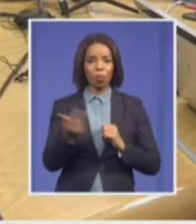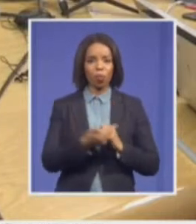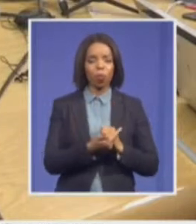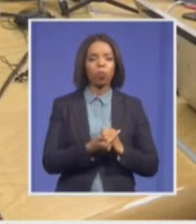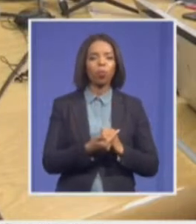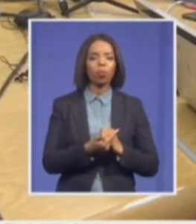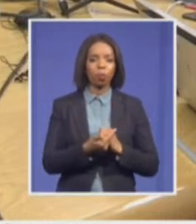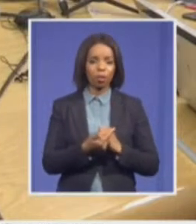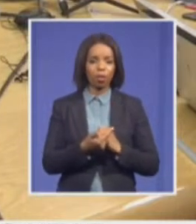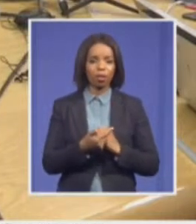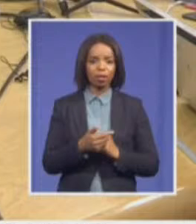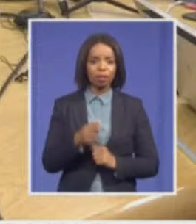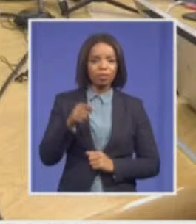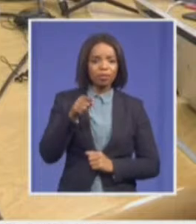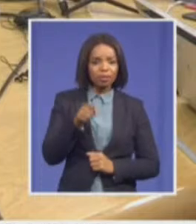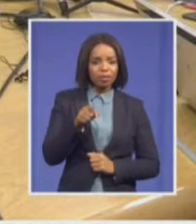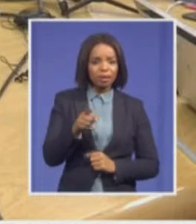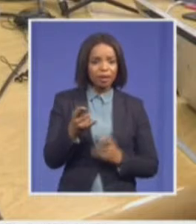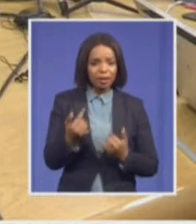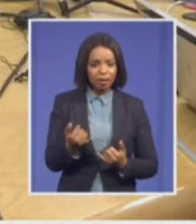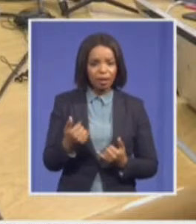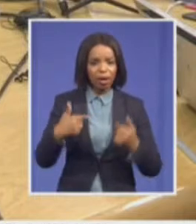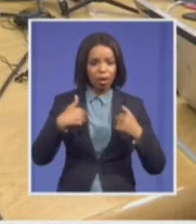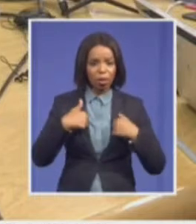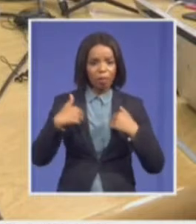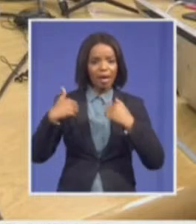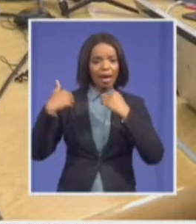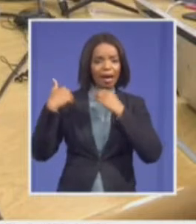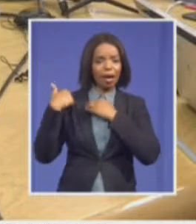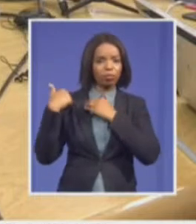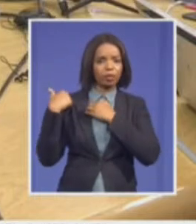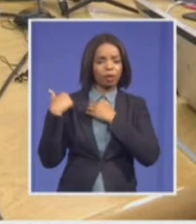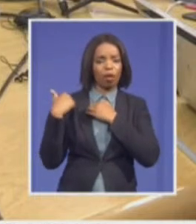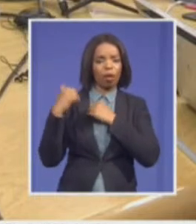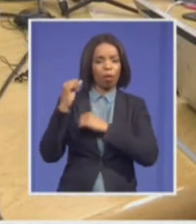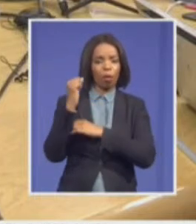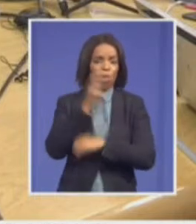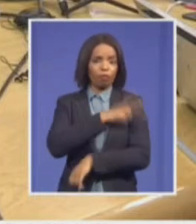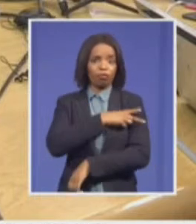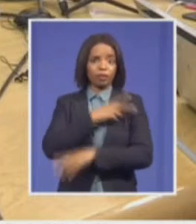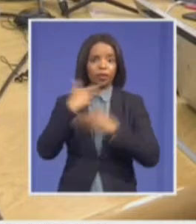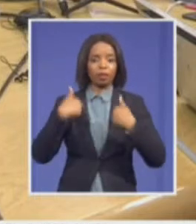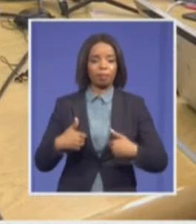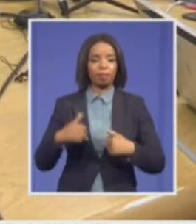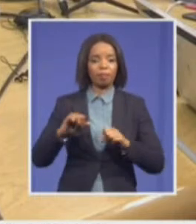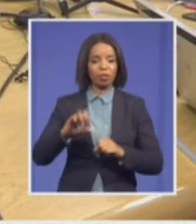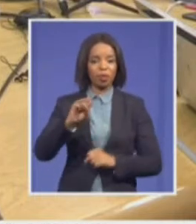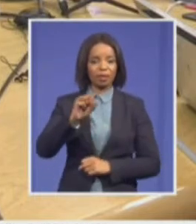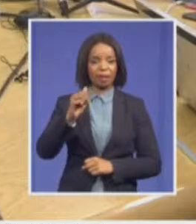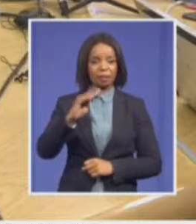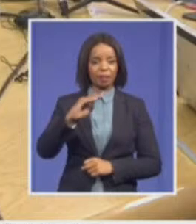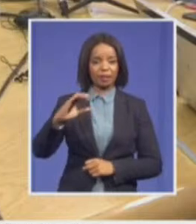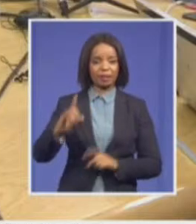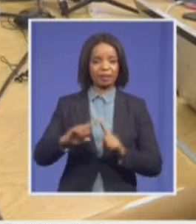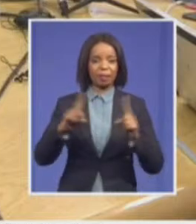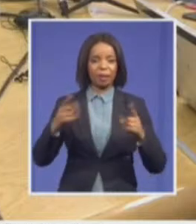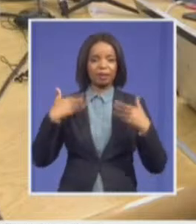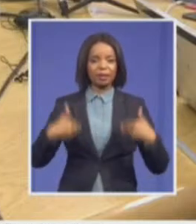of the SABC, and thus they may not know the internal workings of the